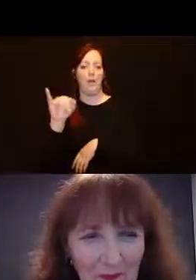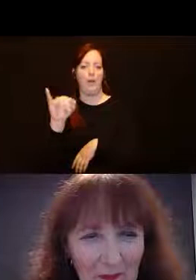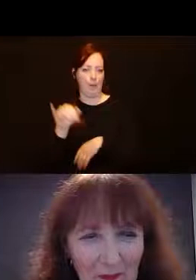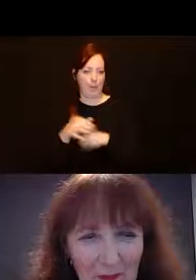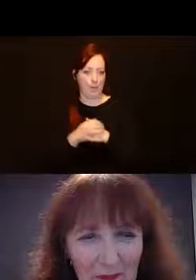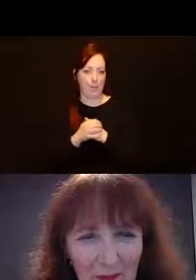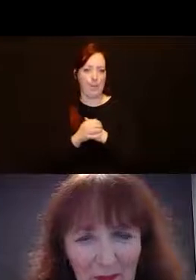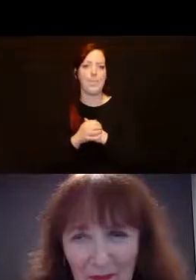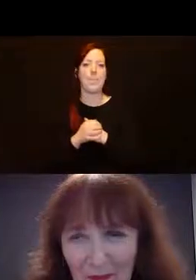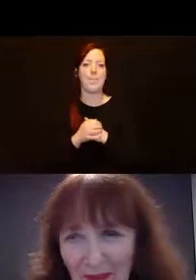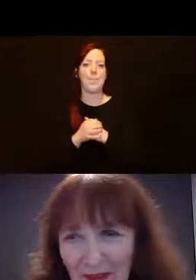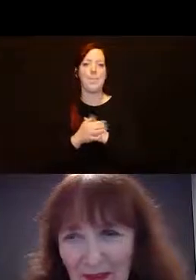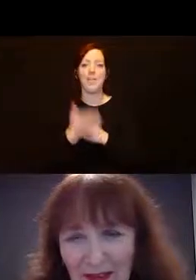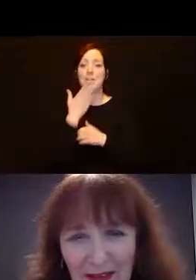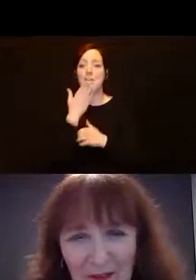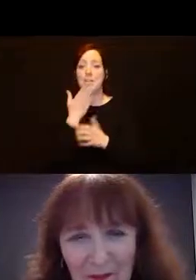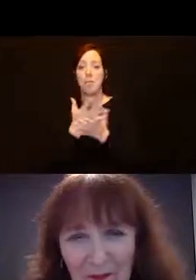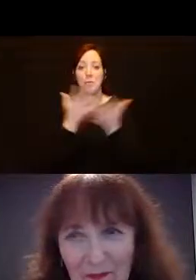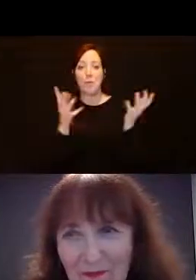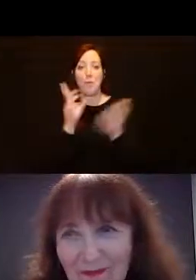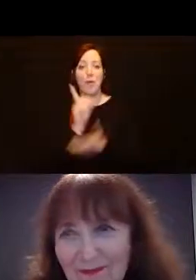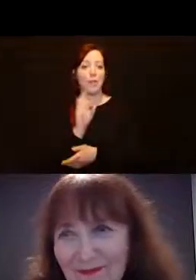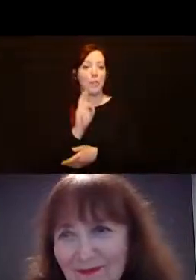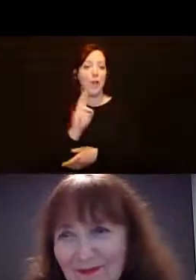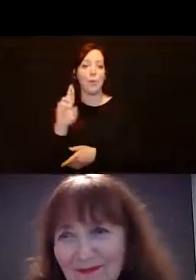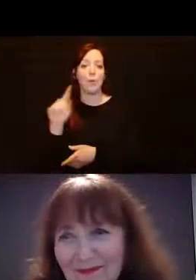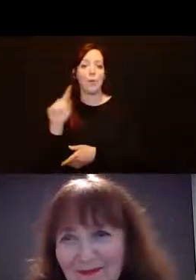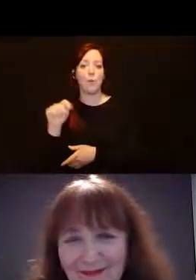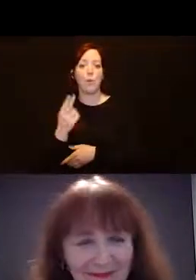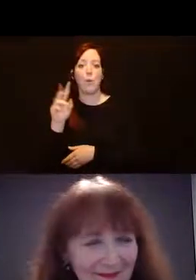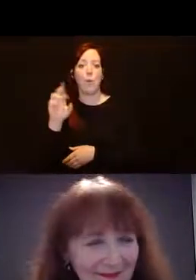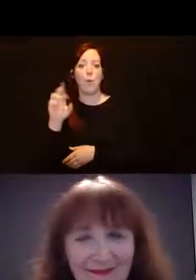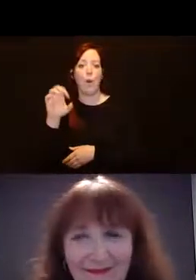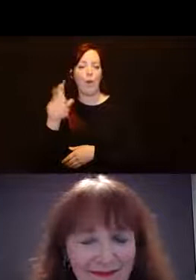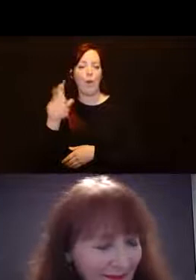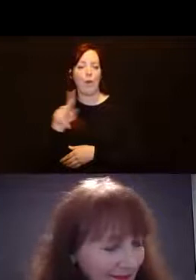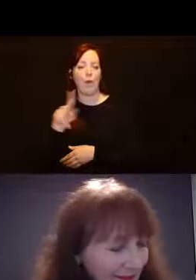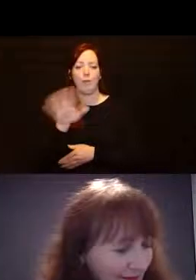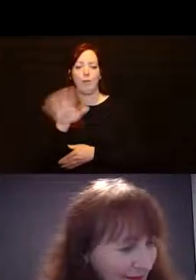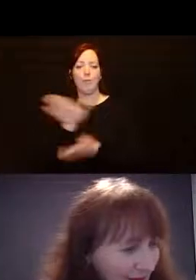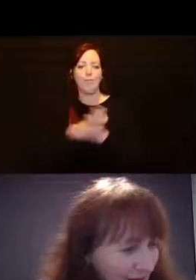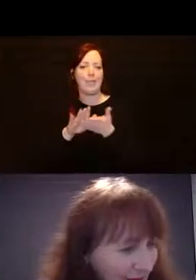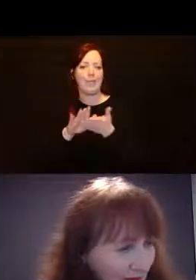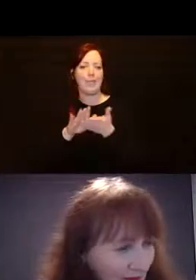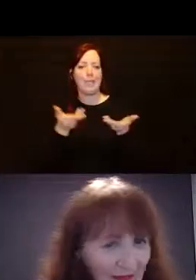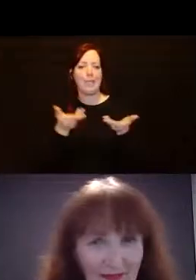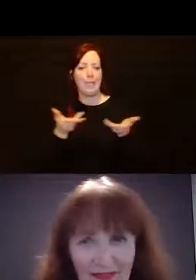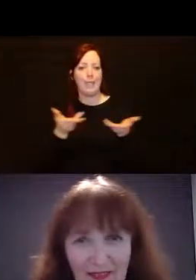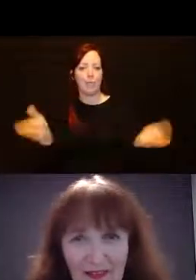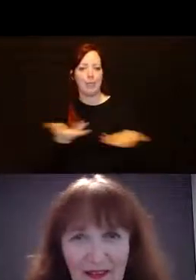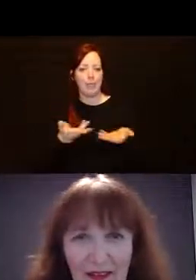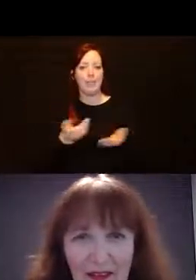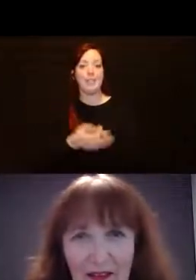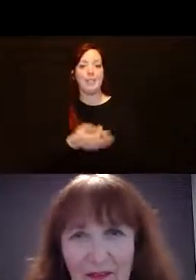Thank you very much, Dr. Ruth Warwick, for your kind introduction. My name is Masahito Kawamori. I'm very,